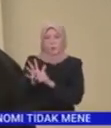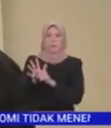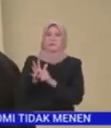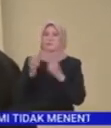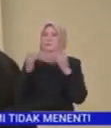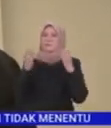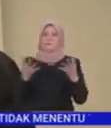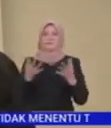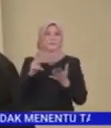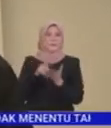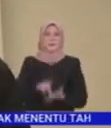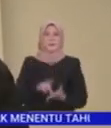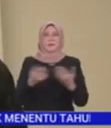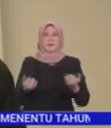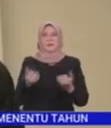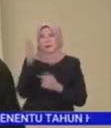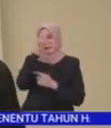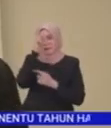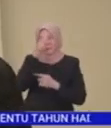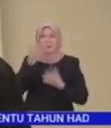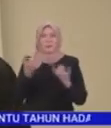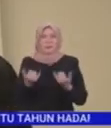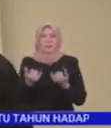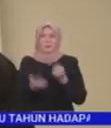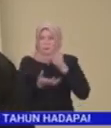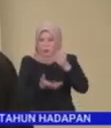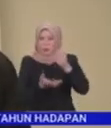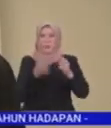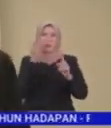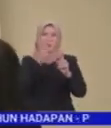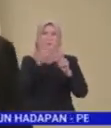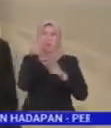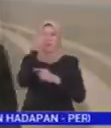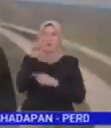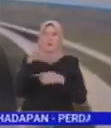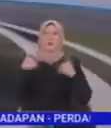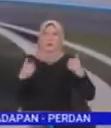And now that the government is allocating extra resources for healthcare, it's very good for the Malaysian public.